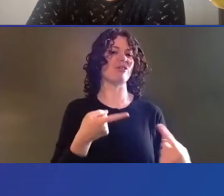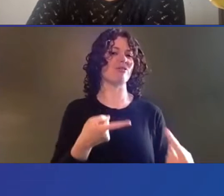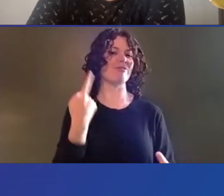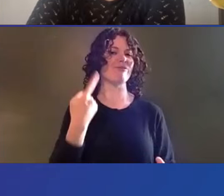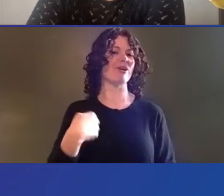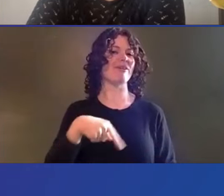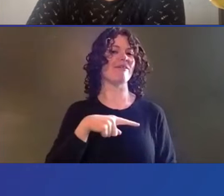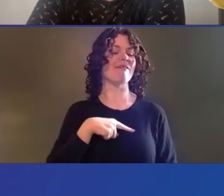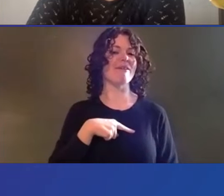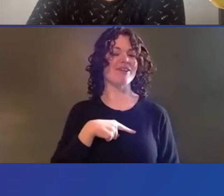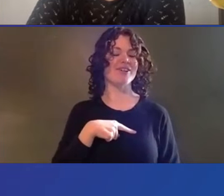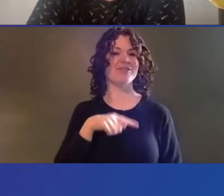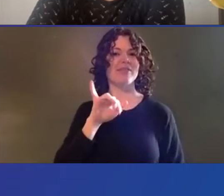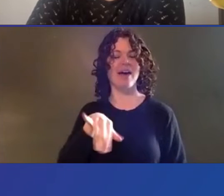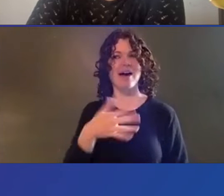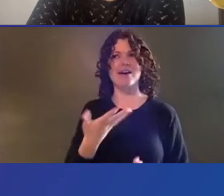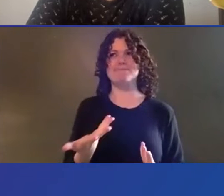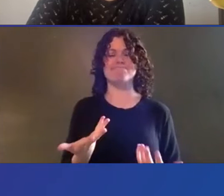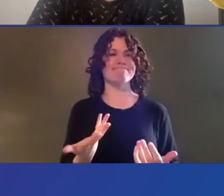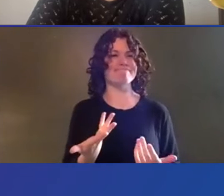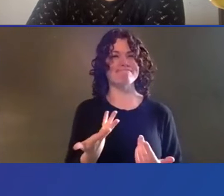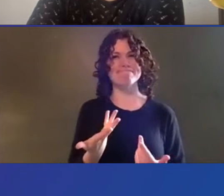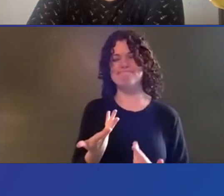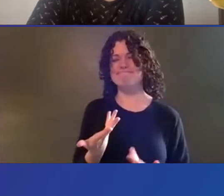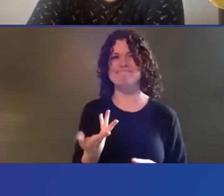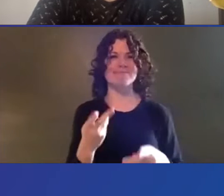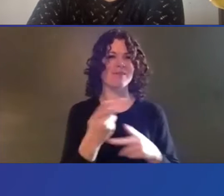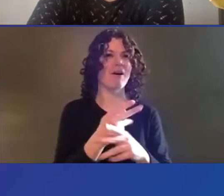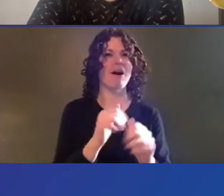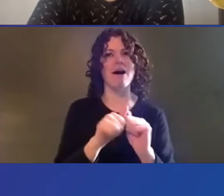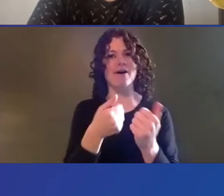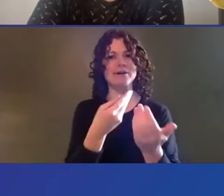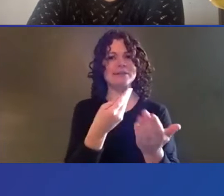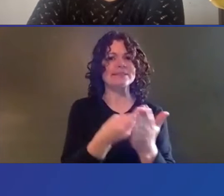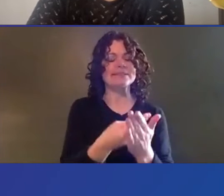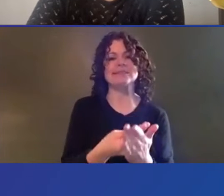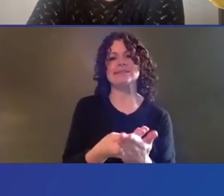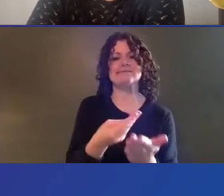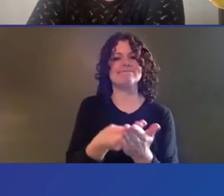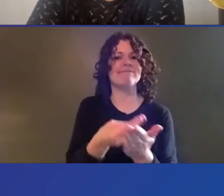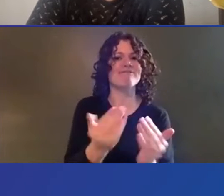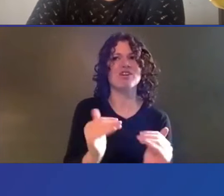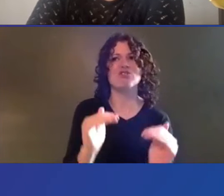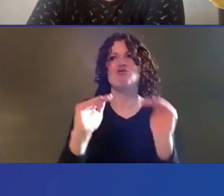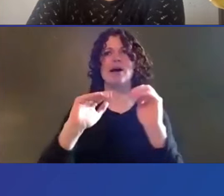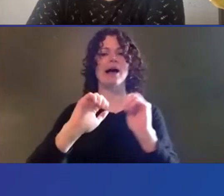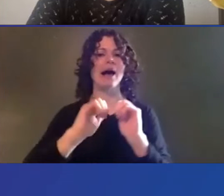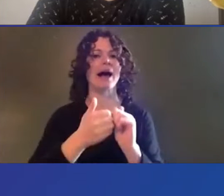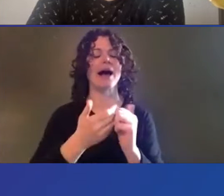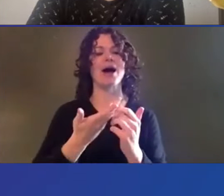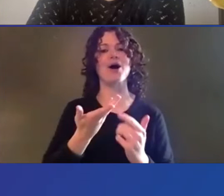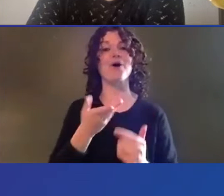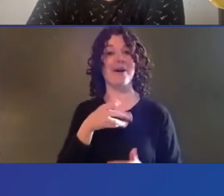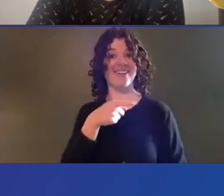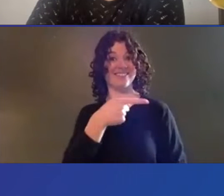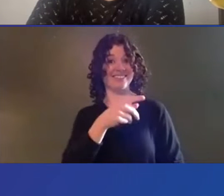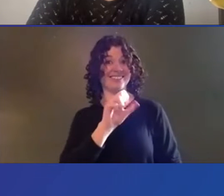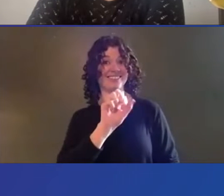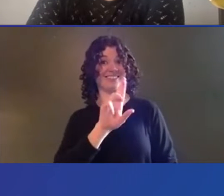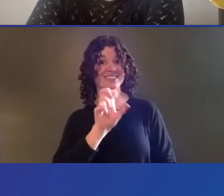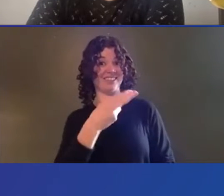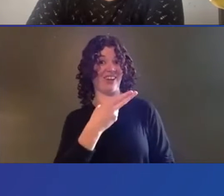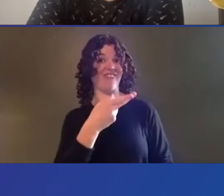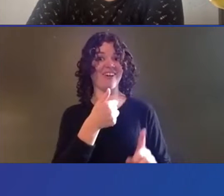how do we do to fund our projects? How do we do to pay the artists? And Sarah found so much joy in building